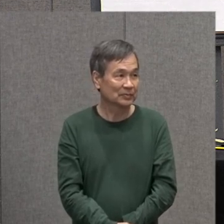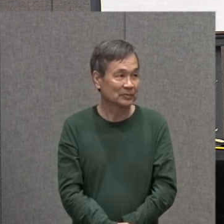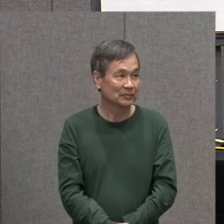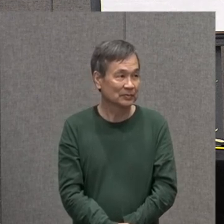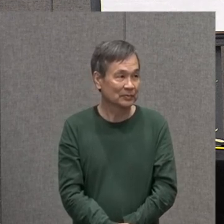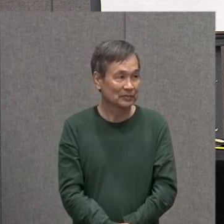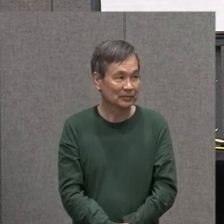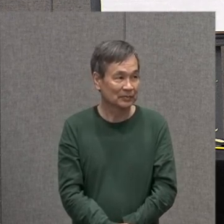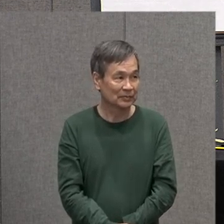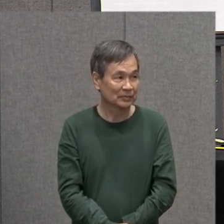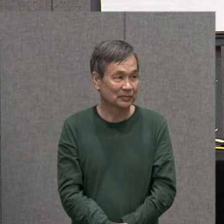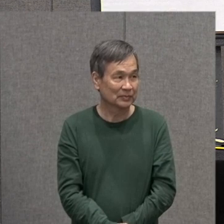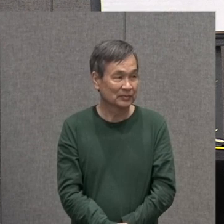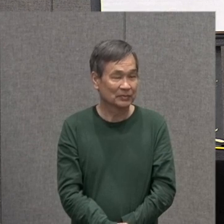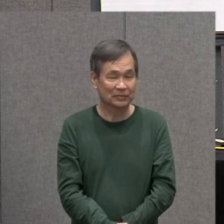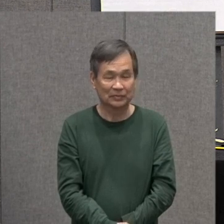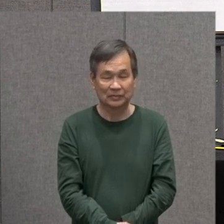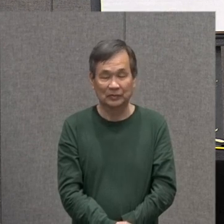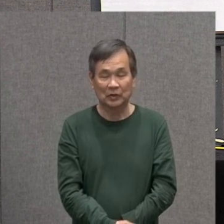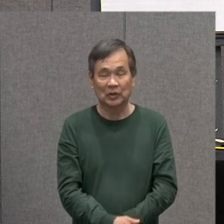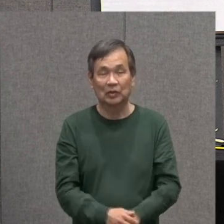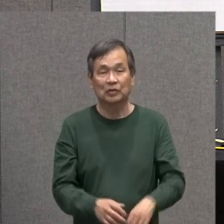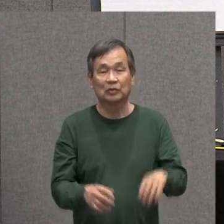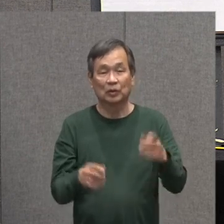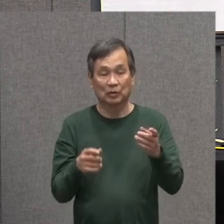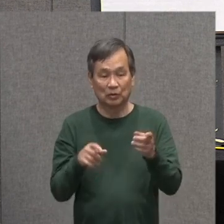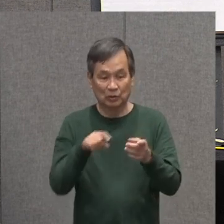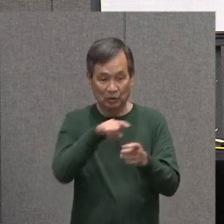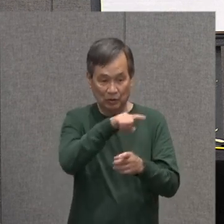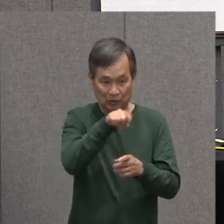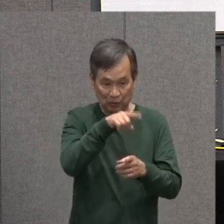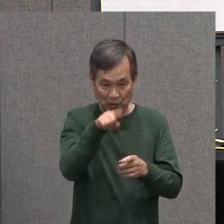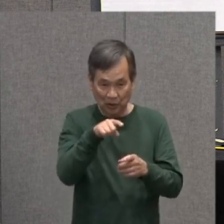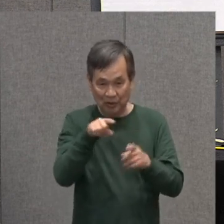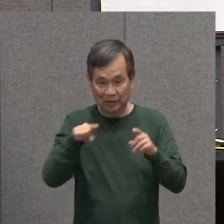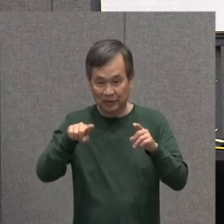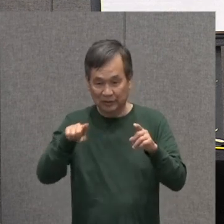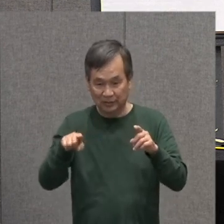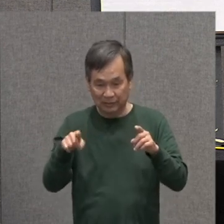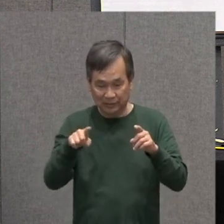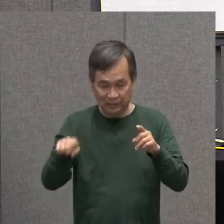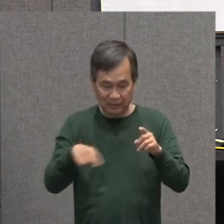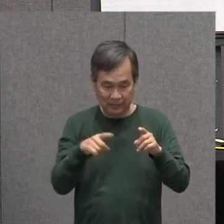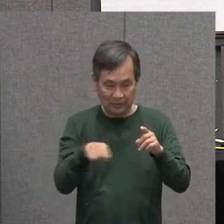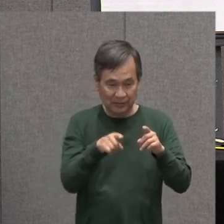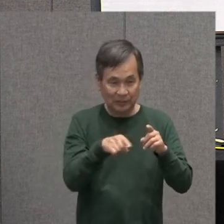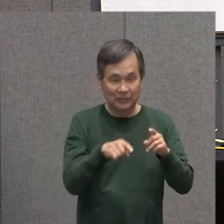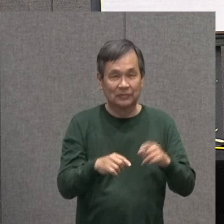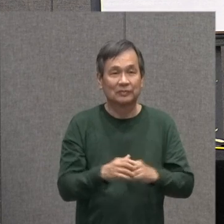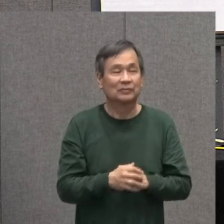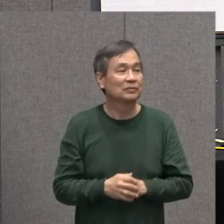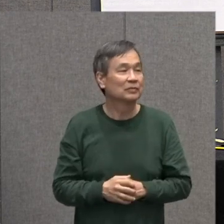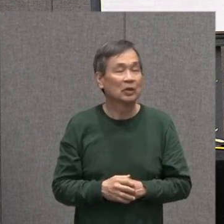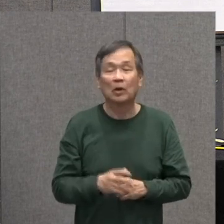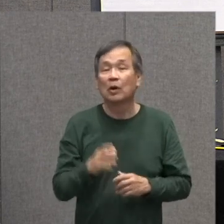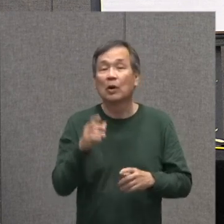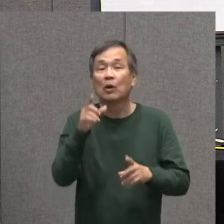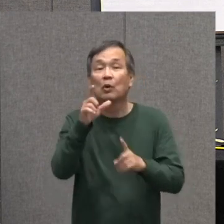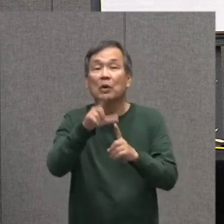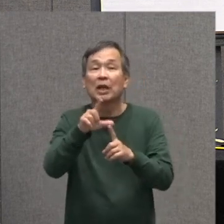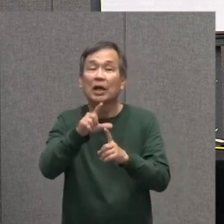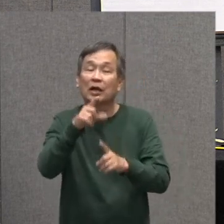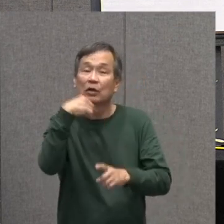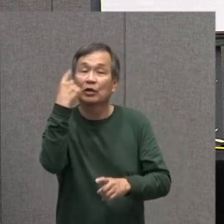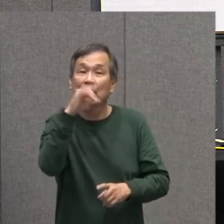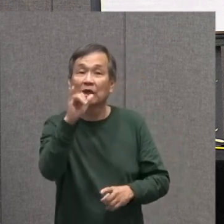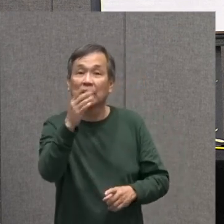And then you roll it the opposite way. What letter do you think it's going to look like? Oh, I have an idea. I'm going to let